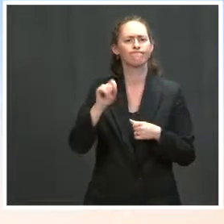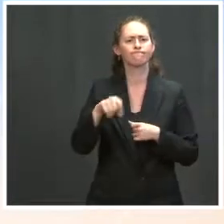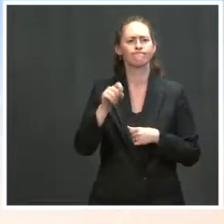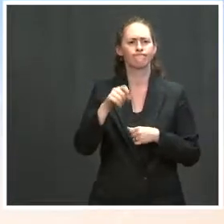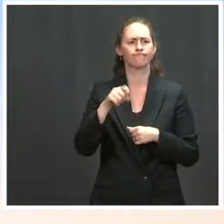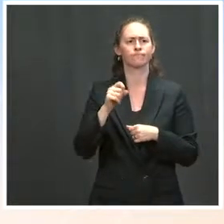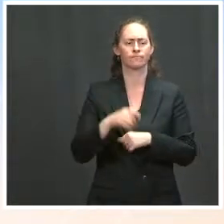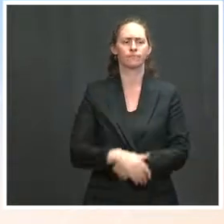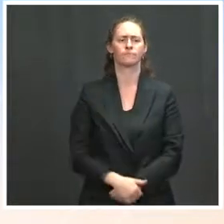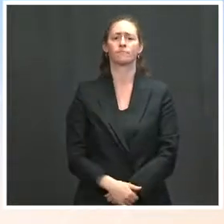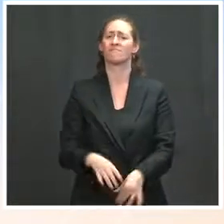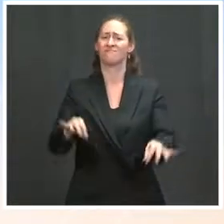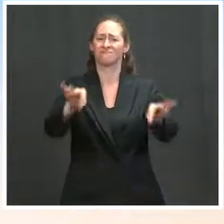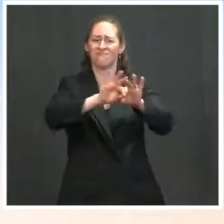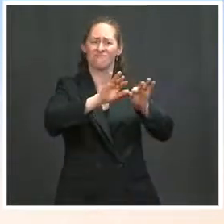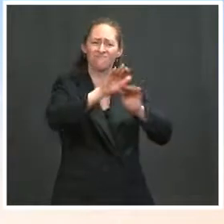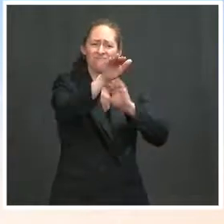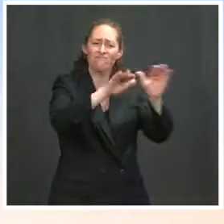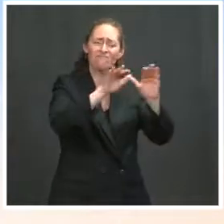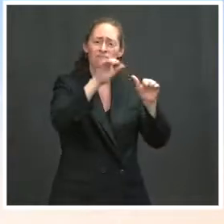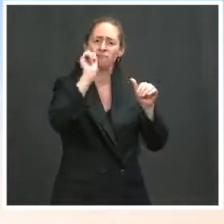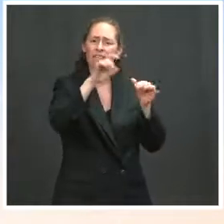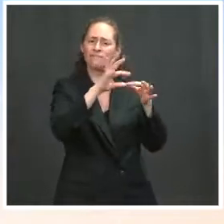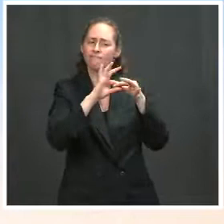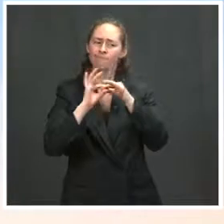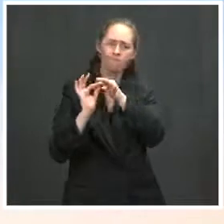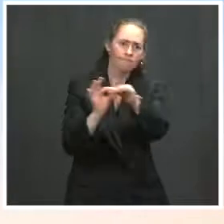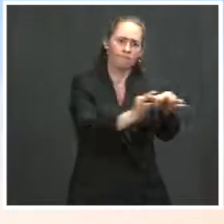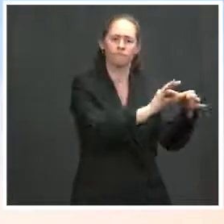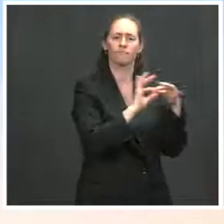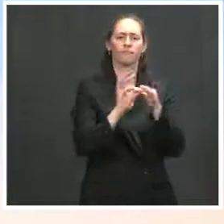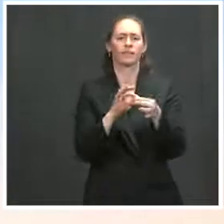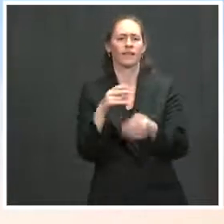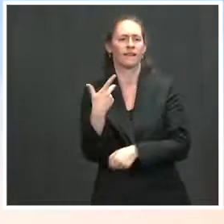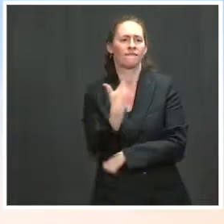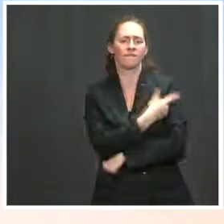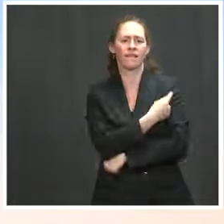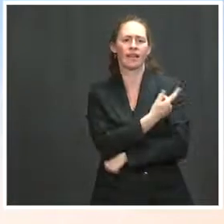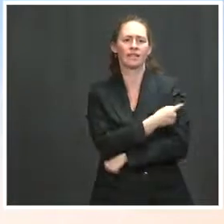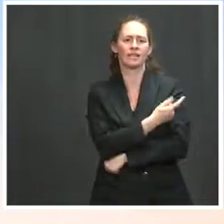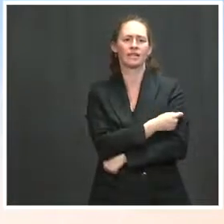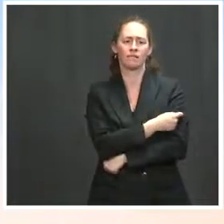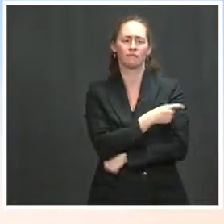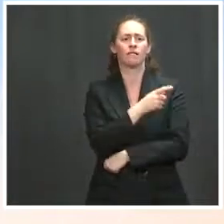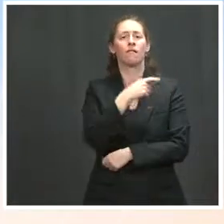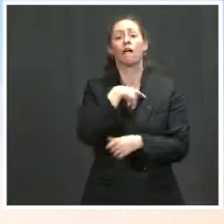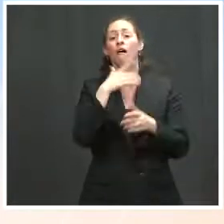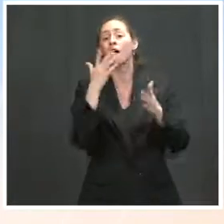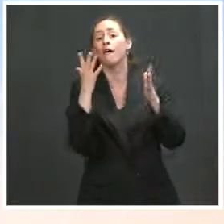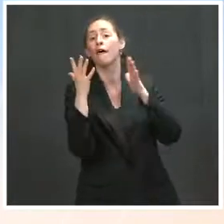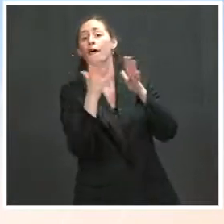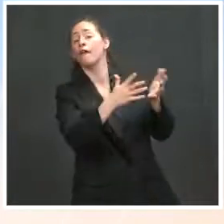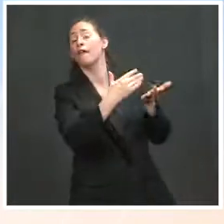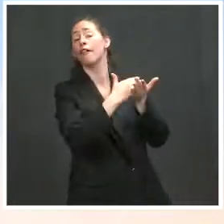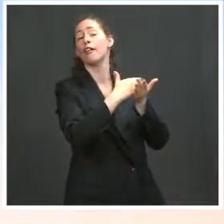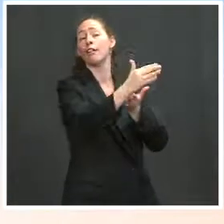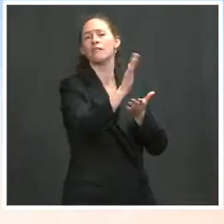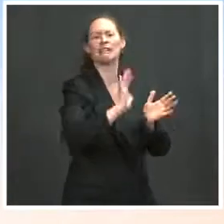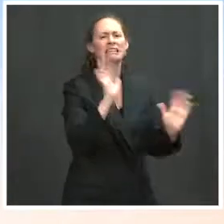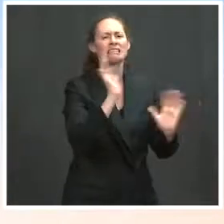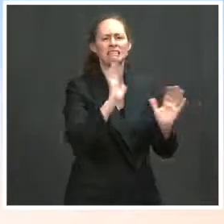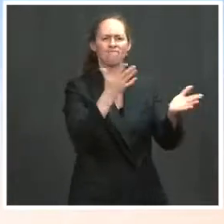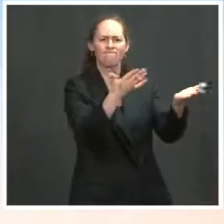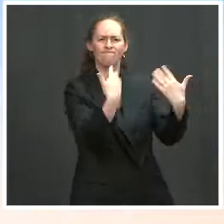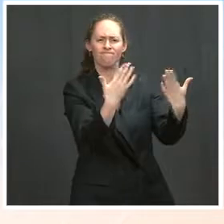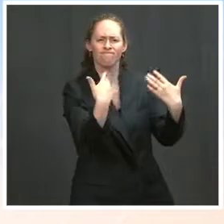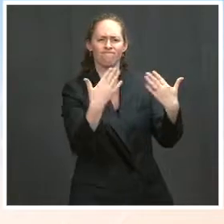able to do that in a way that, like I said, we don't leave people behind. But I think one of the things that we are doing is making sure